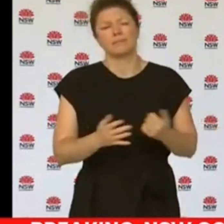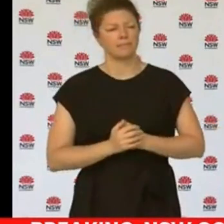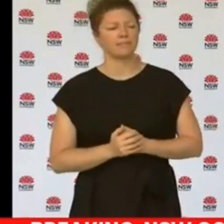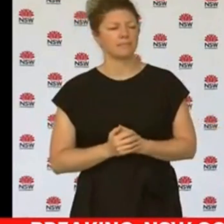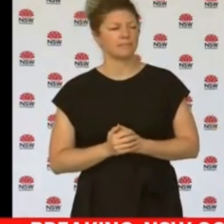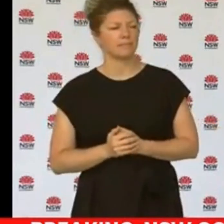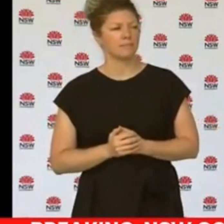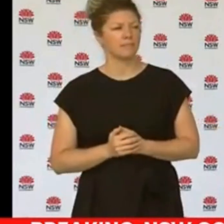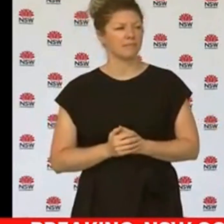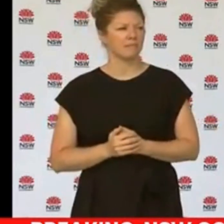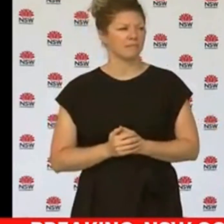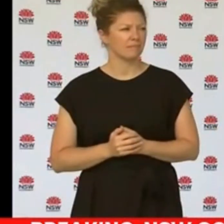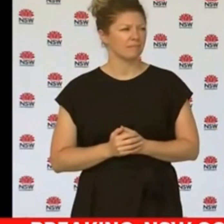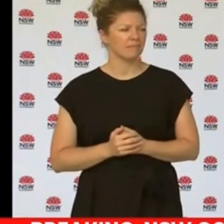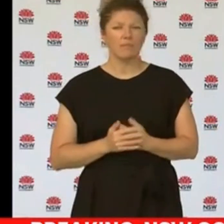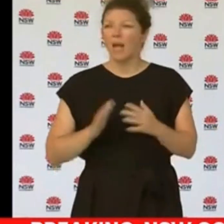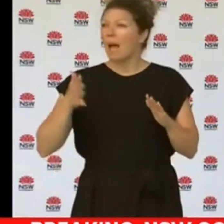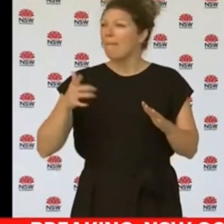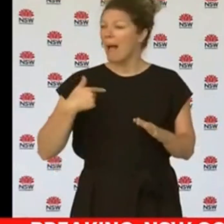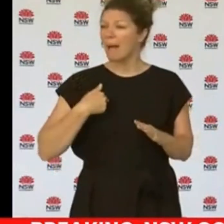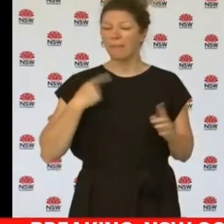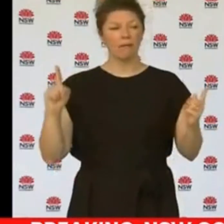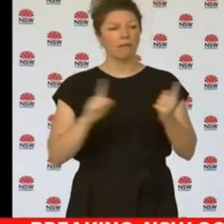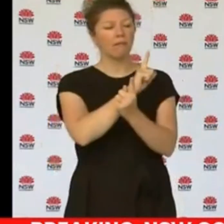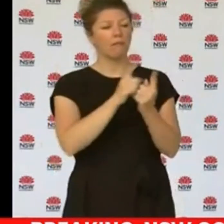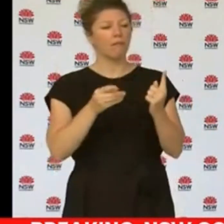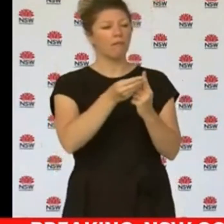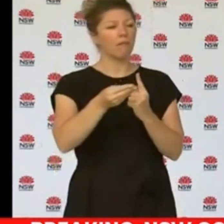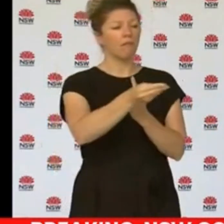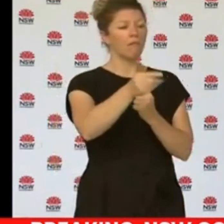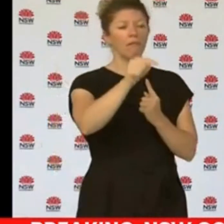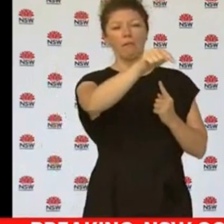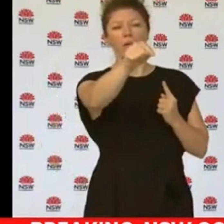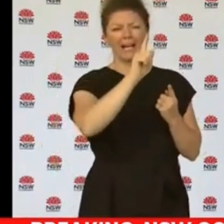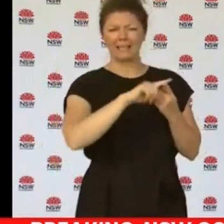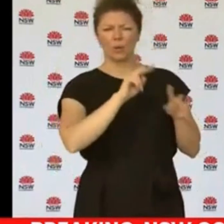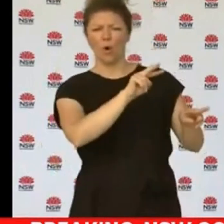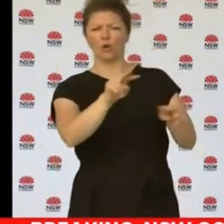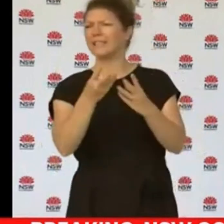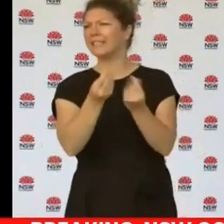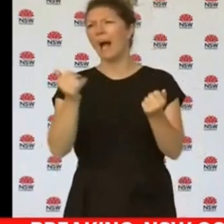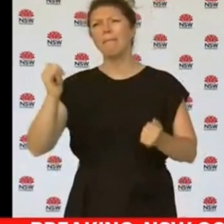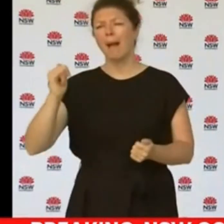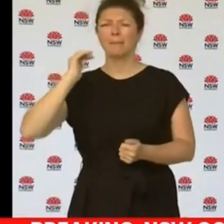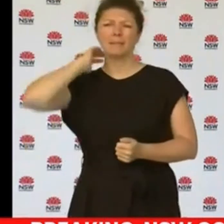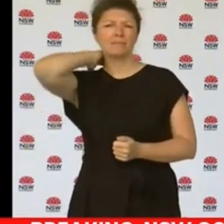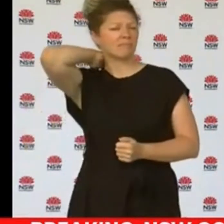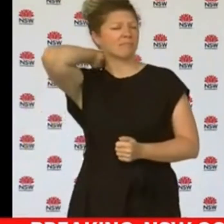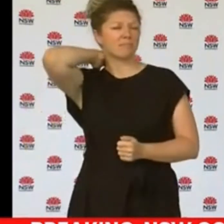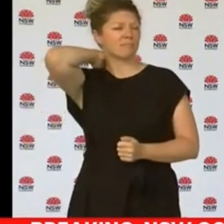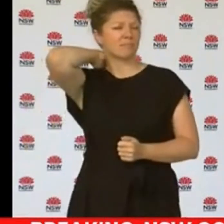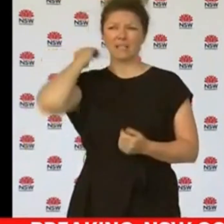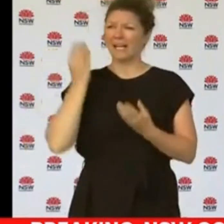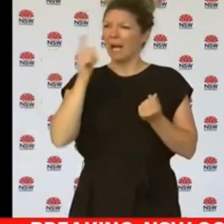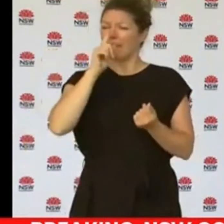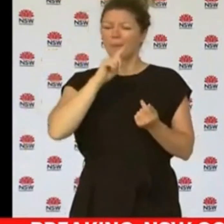and we have to also assume that there could be some casual contacts out there who we have to monitor, because some people